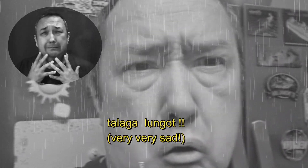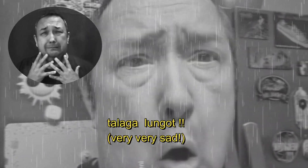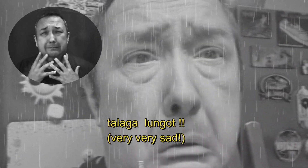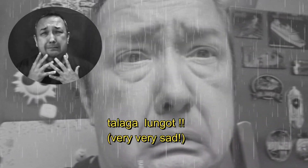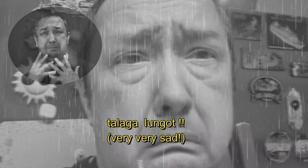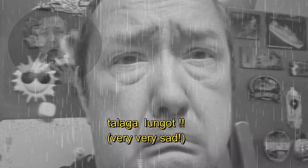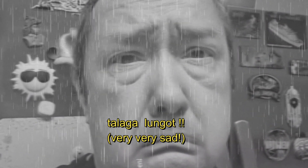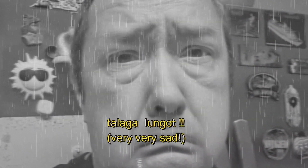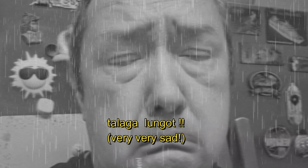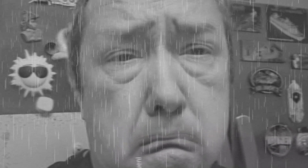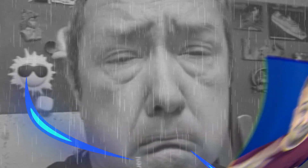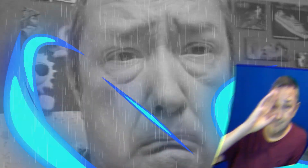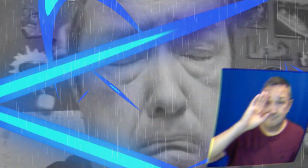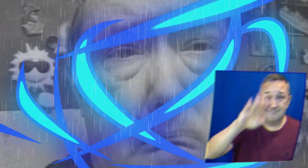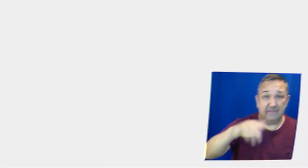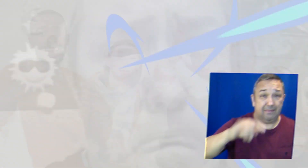talagang lunggot.